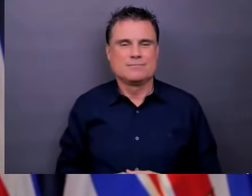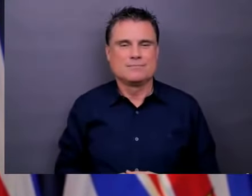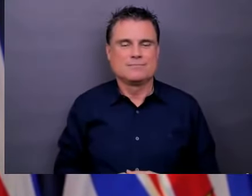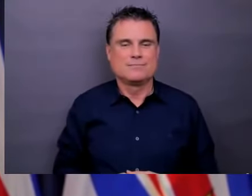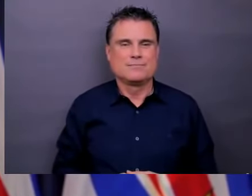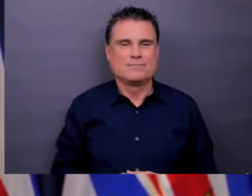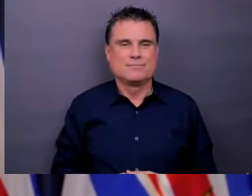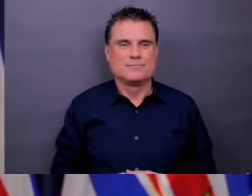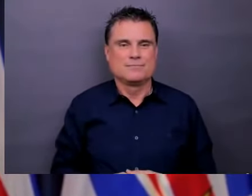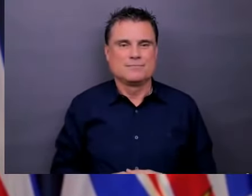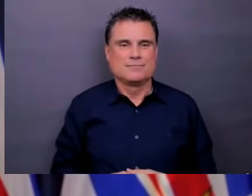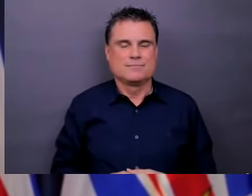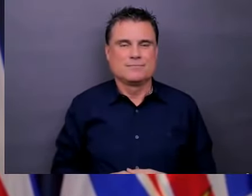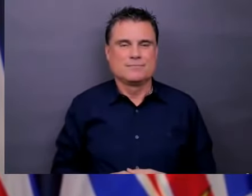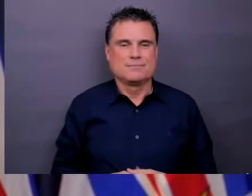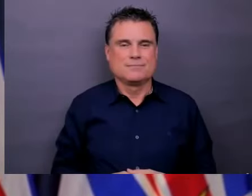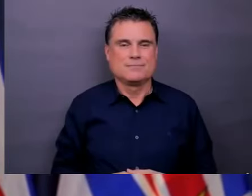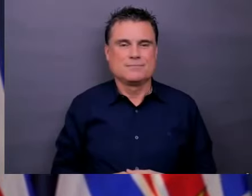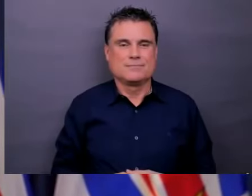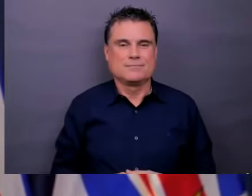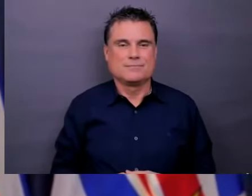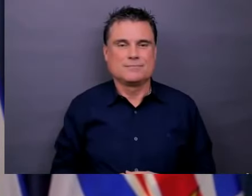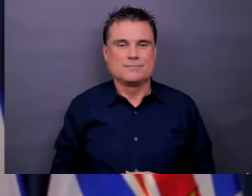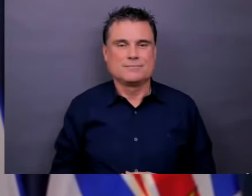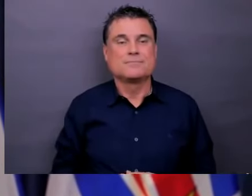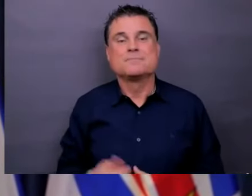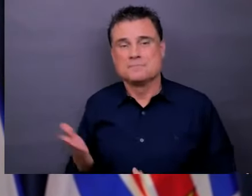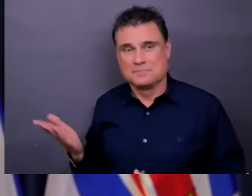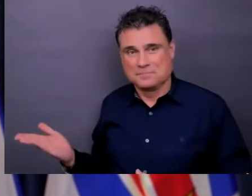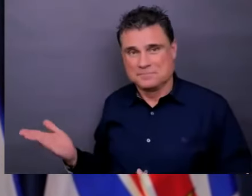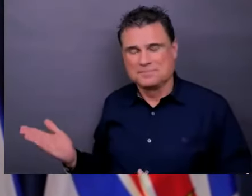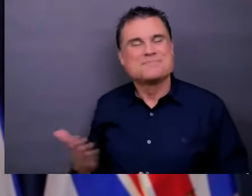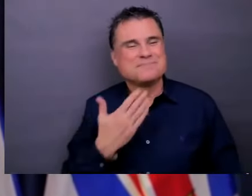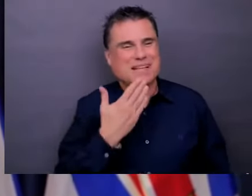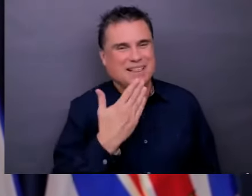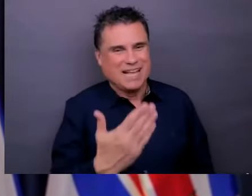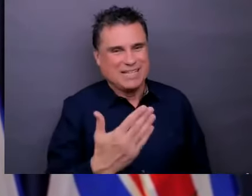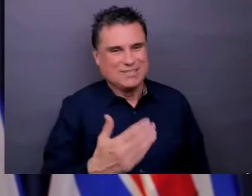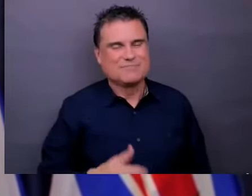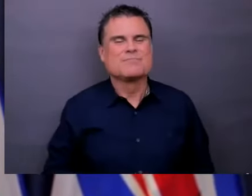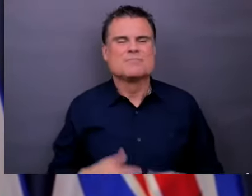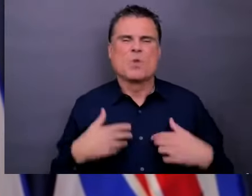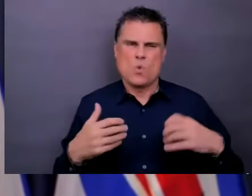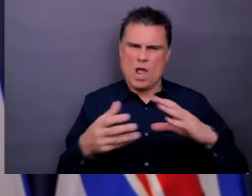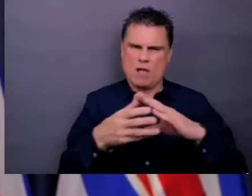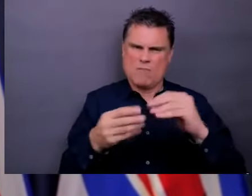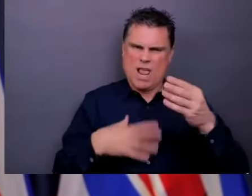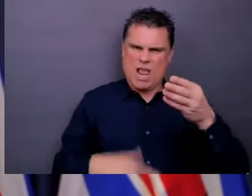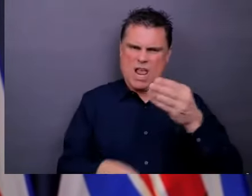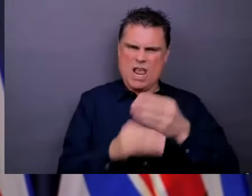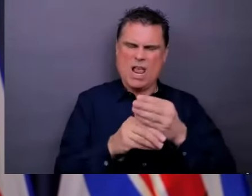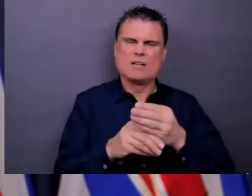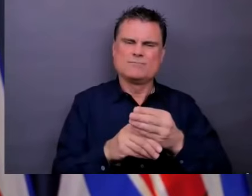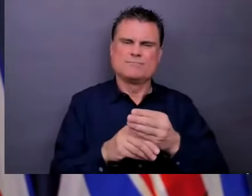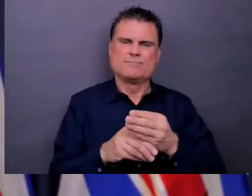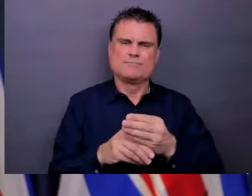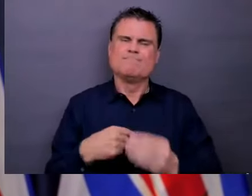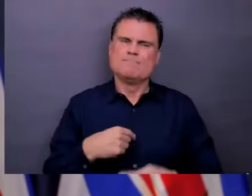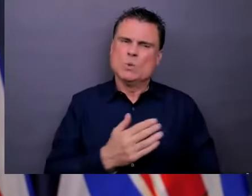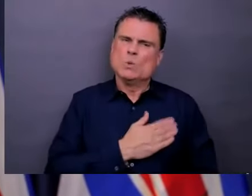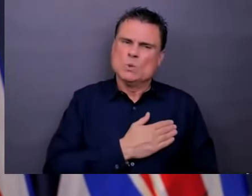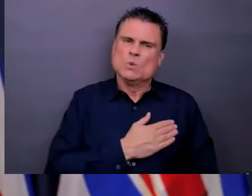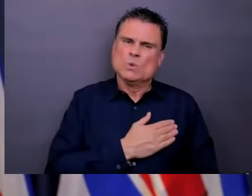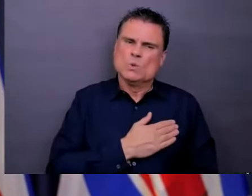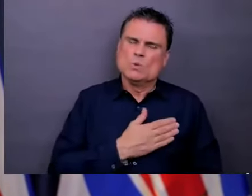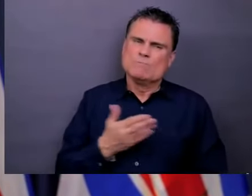Thank you very much, Dr. Henry. I wanted to start by passing on my condolences, those of the Premier, those of government, those